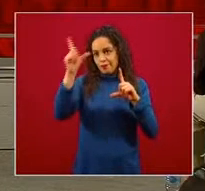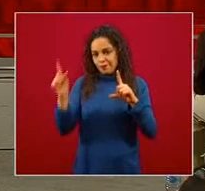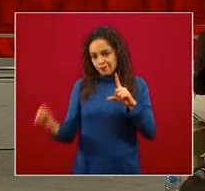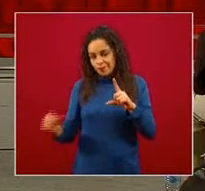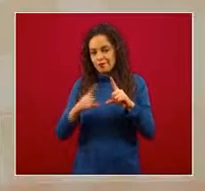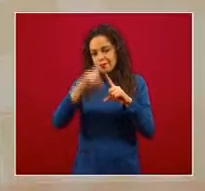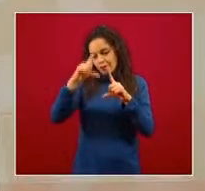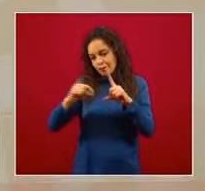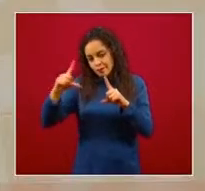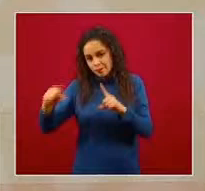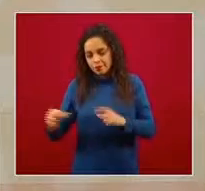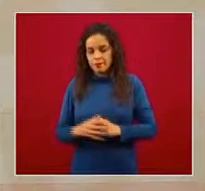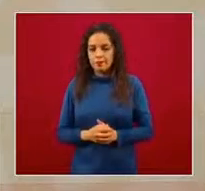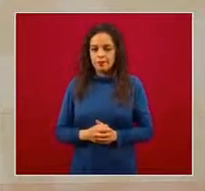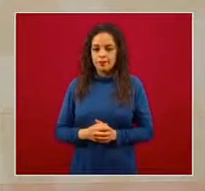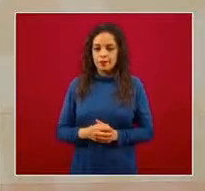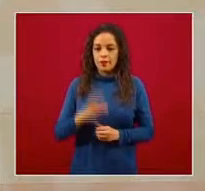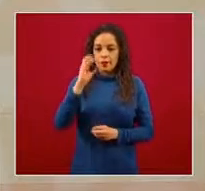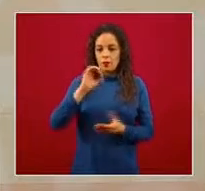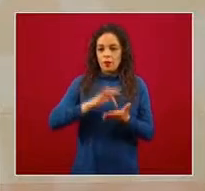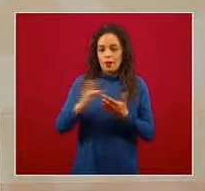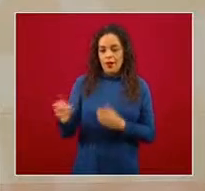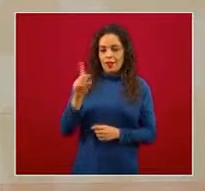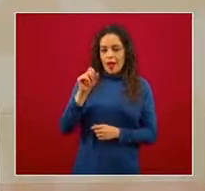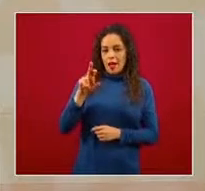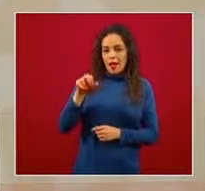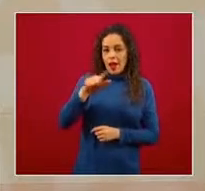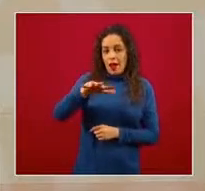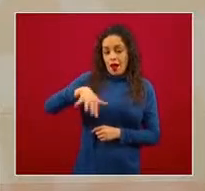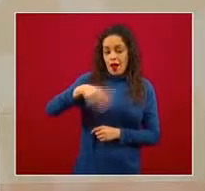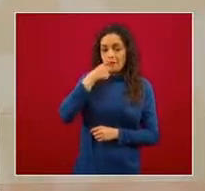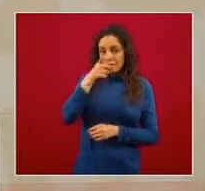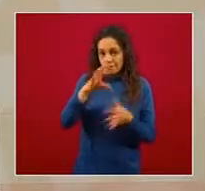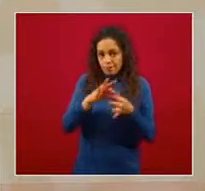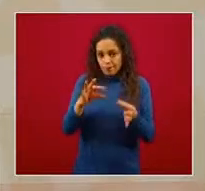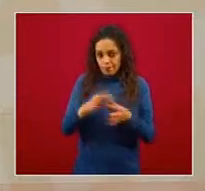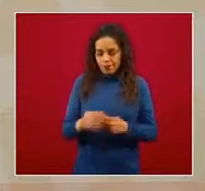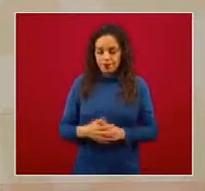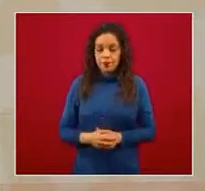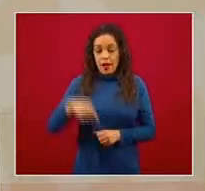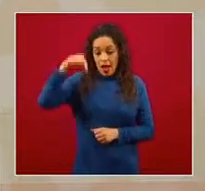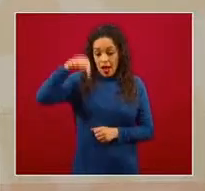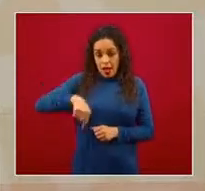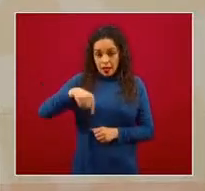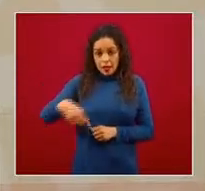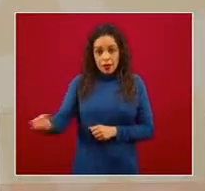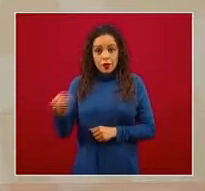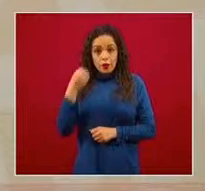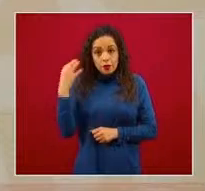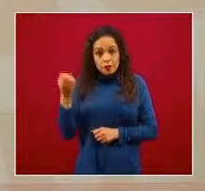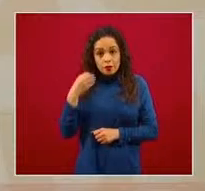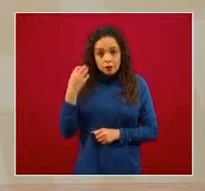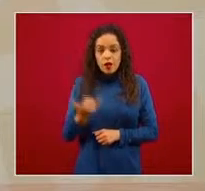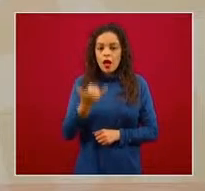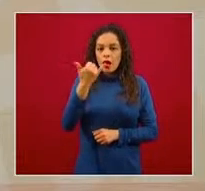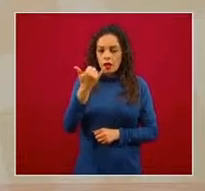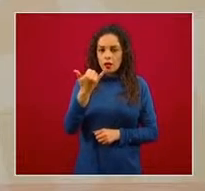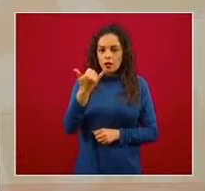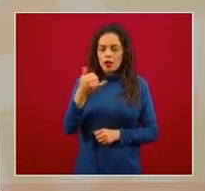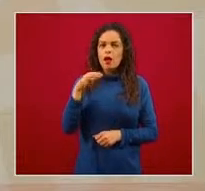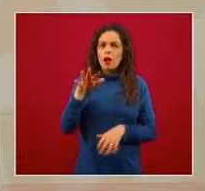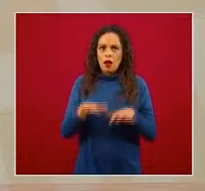And Daniela, thank you so much for mentioning the date. As you well say, and as you have